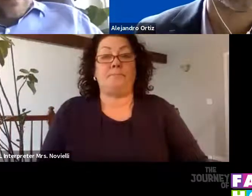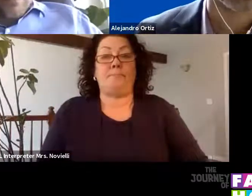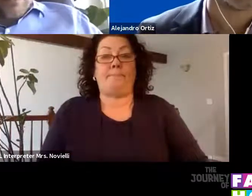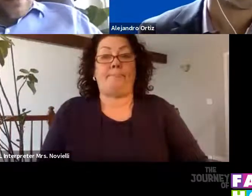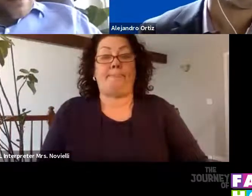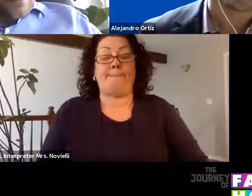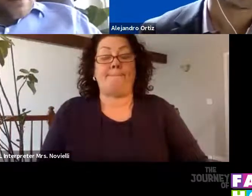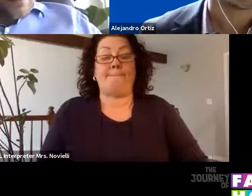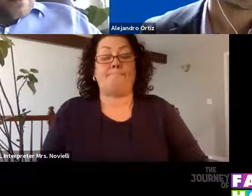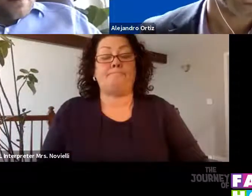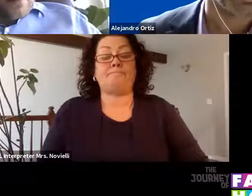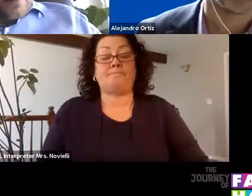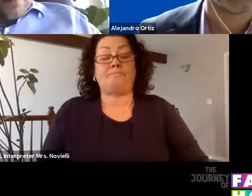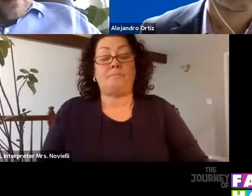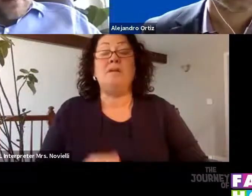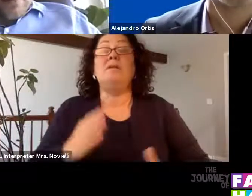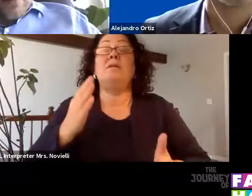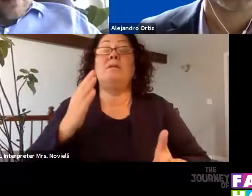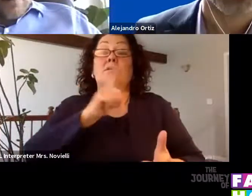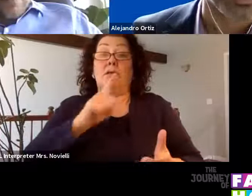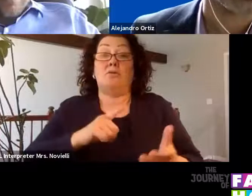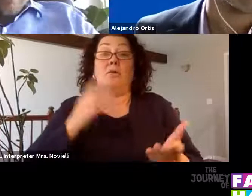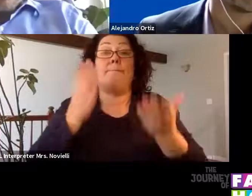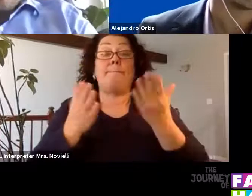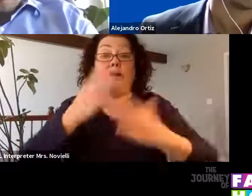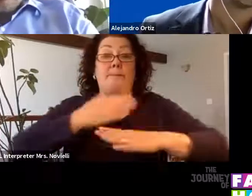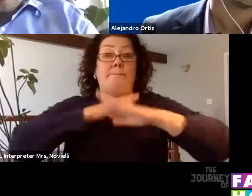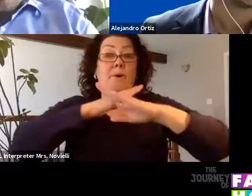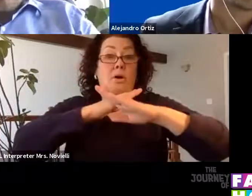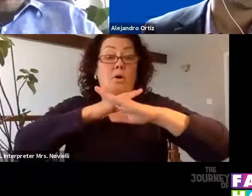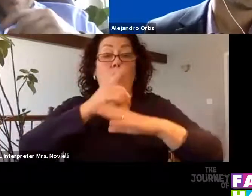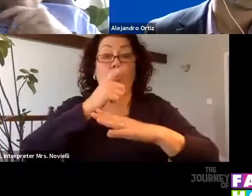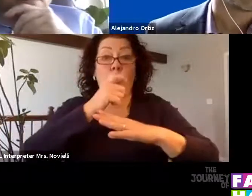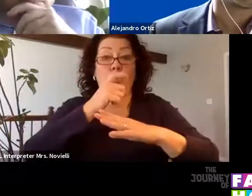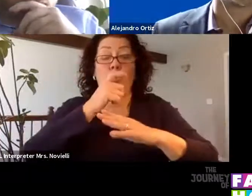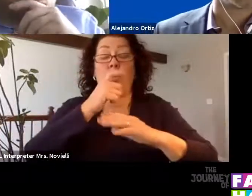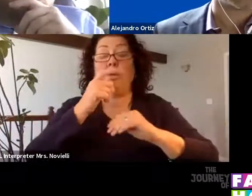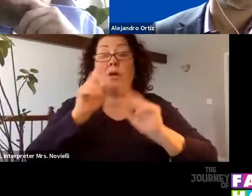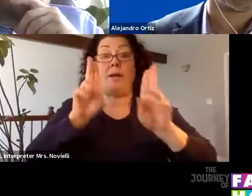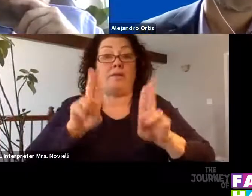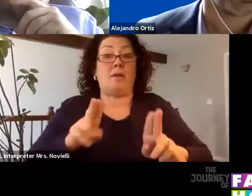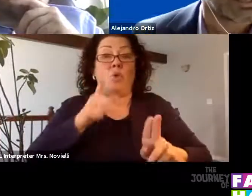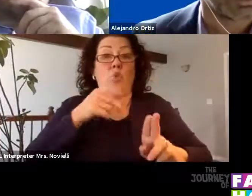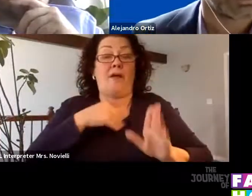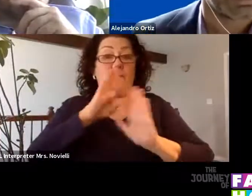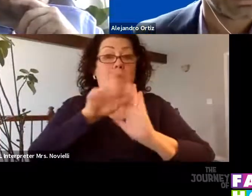discriminating or barring applicants that have a criminal record. And to the extent there's any